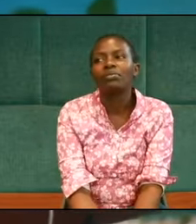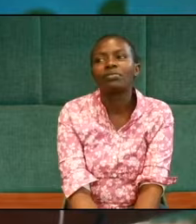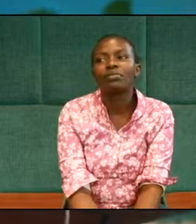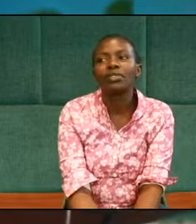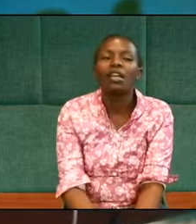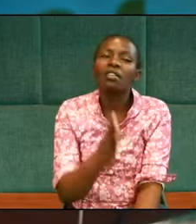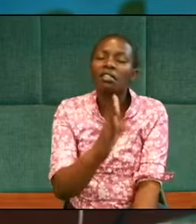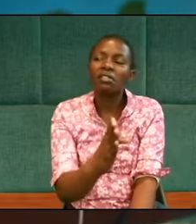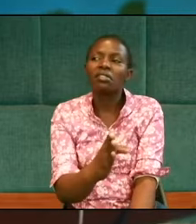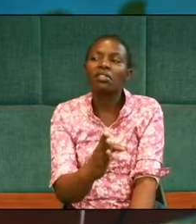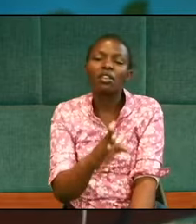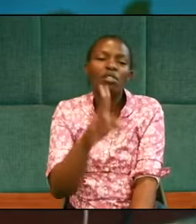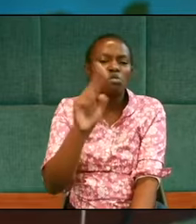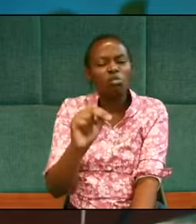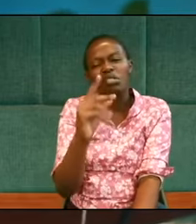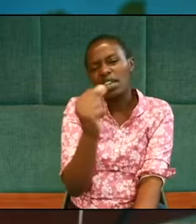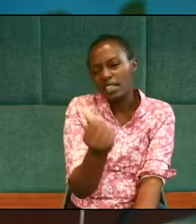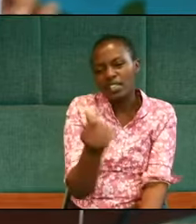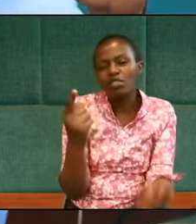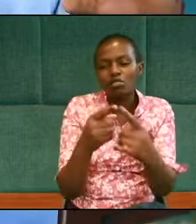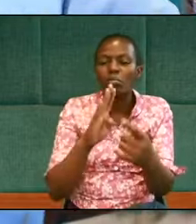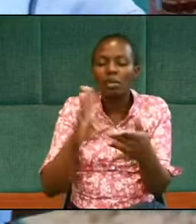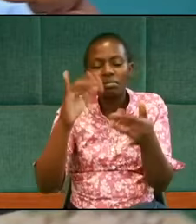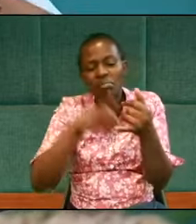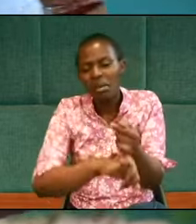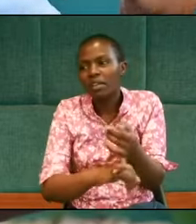It's not simple to be married. You know,